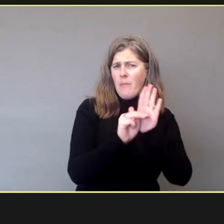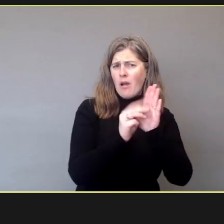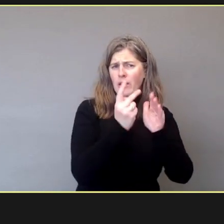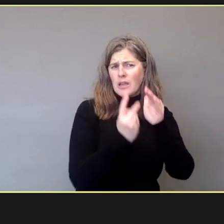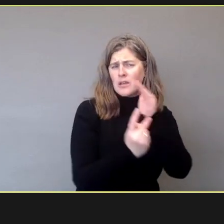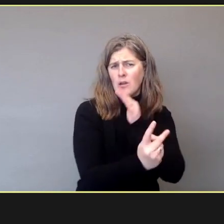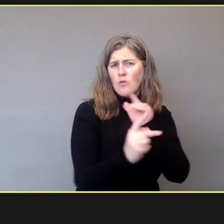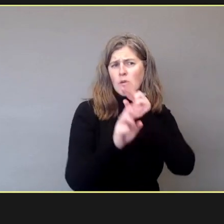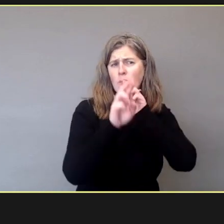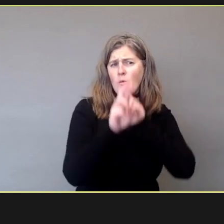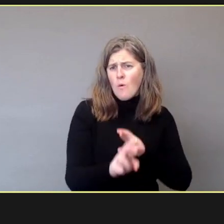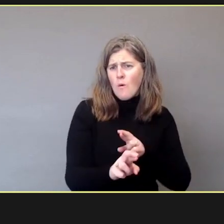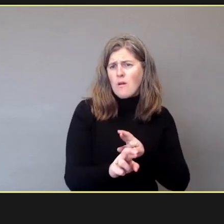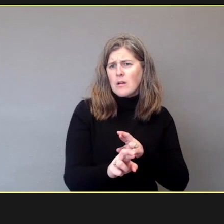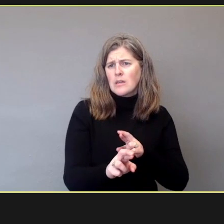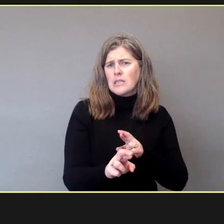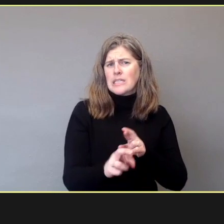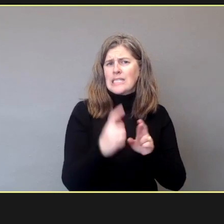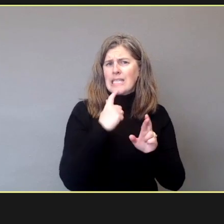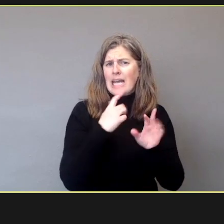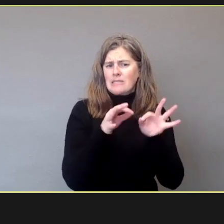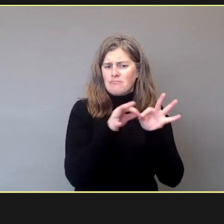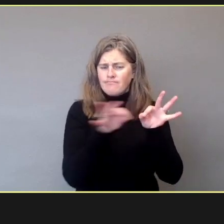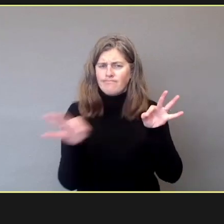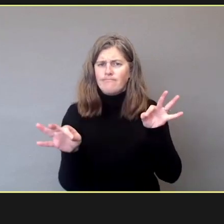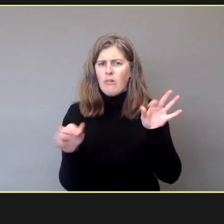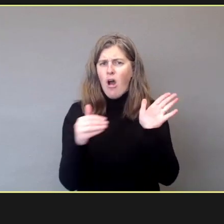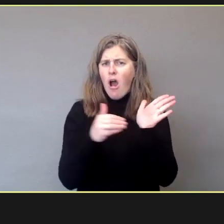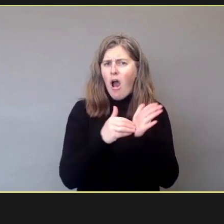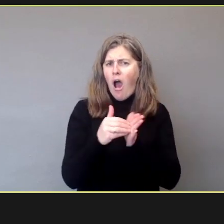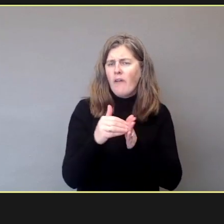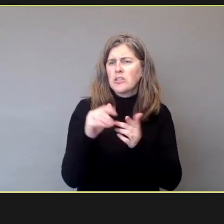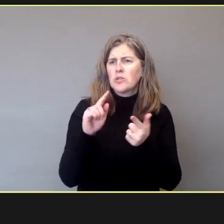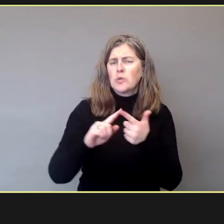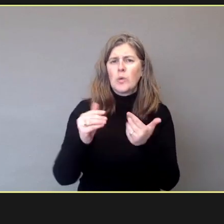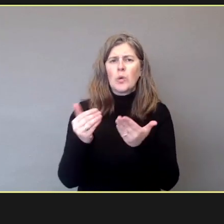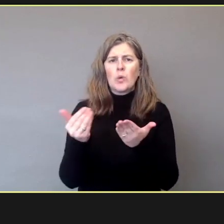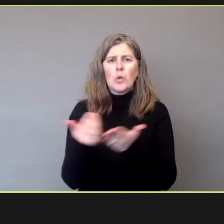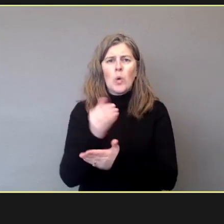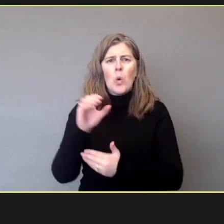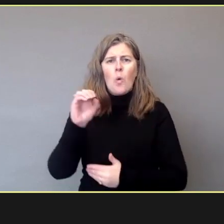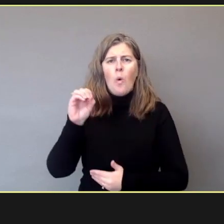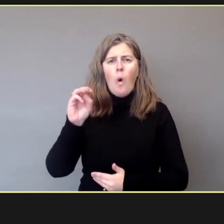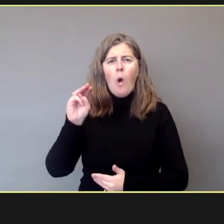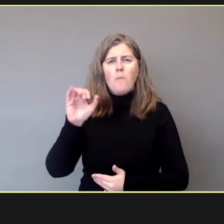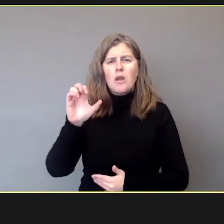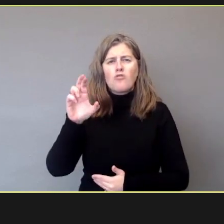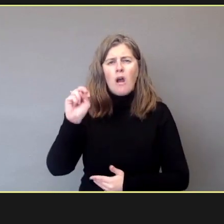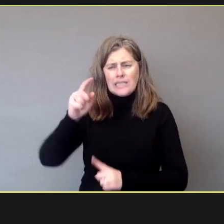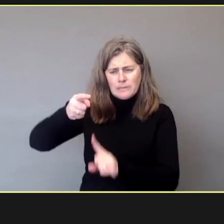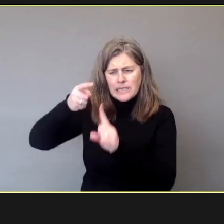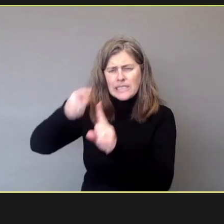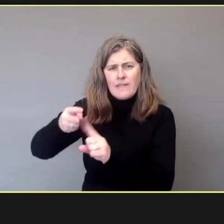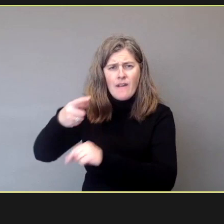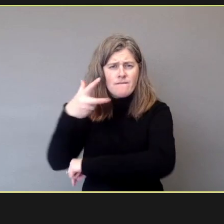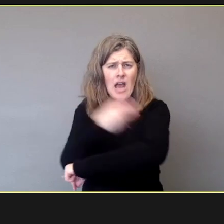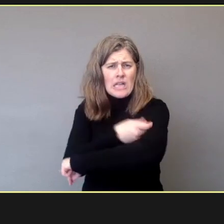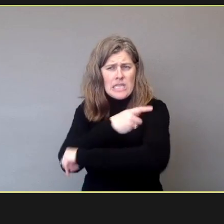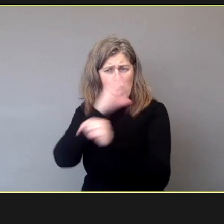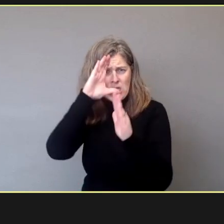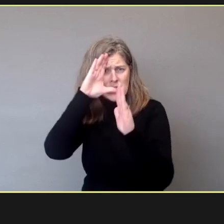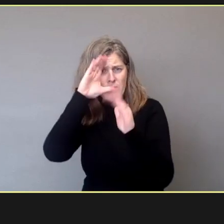modeling report makes repeated reference to new Omicron-specific vaccines expected in